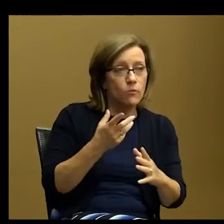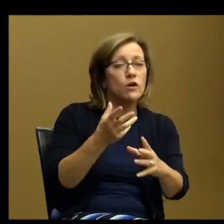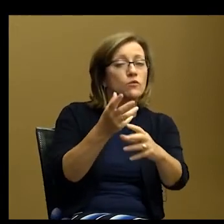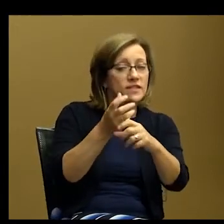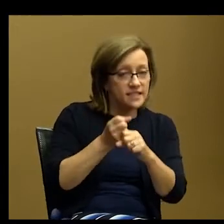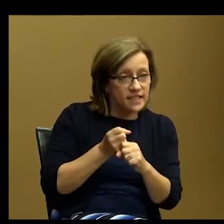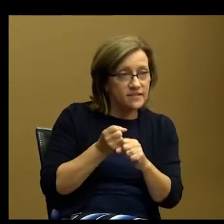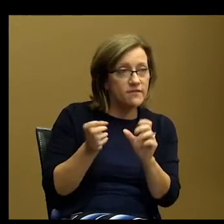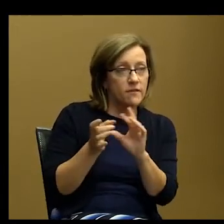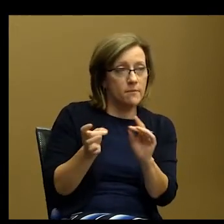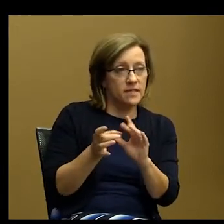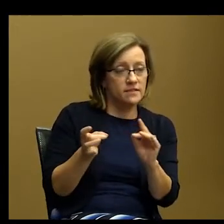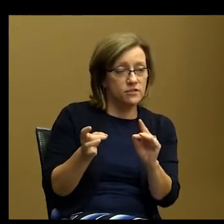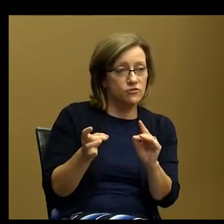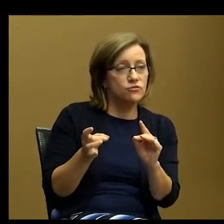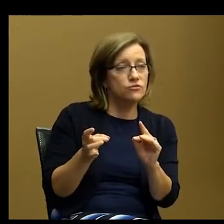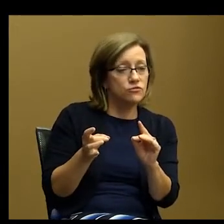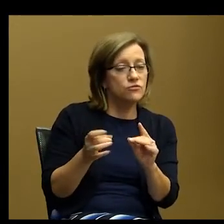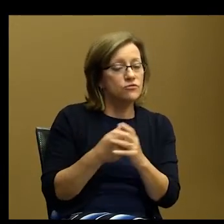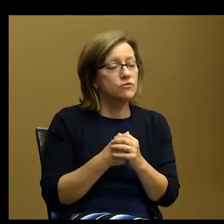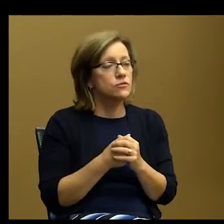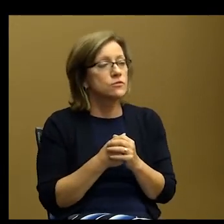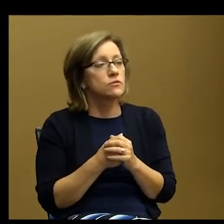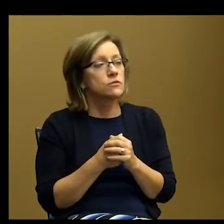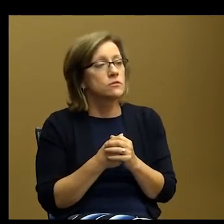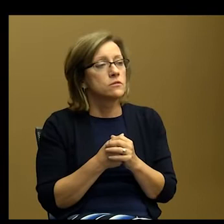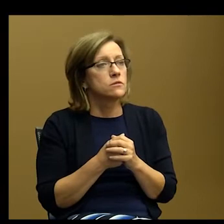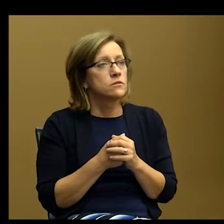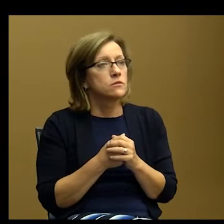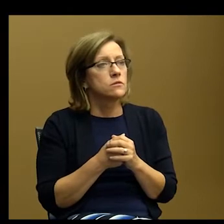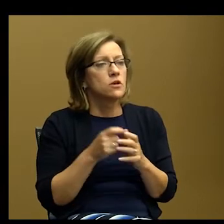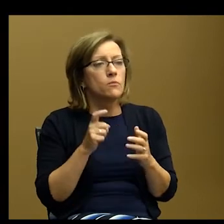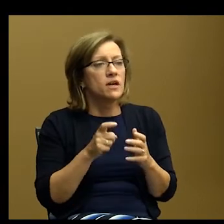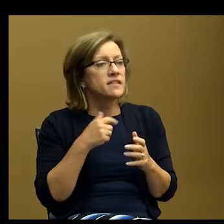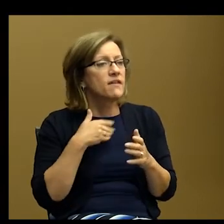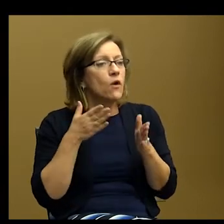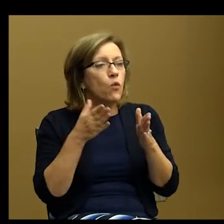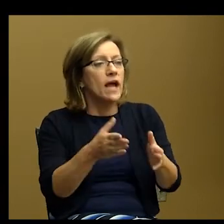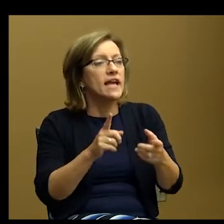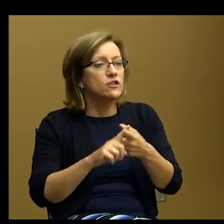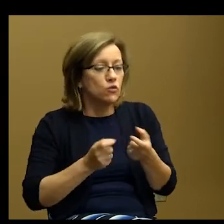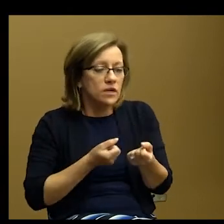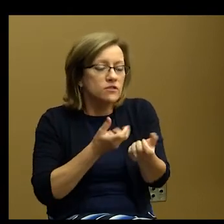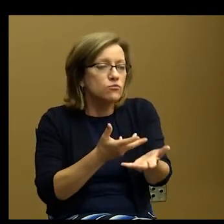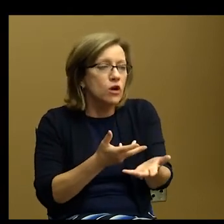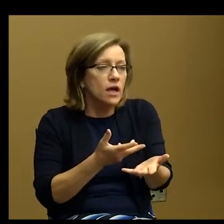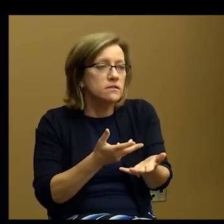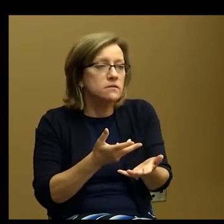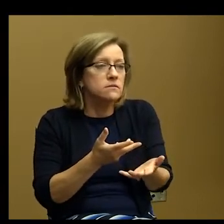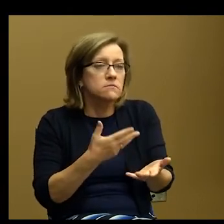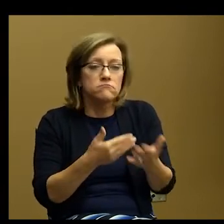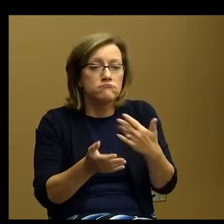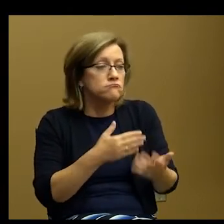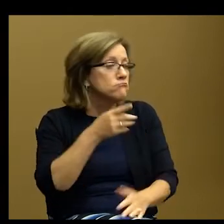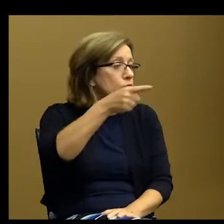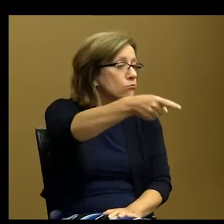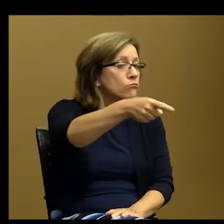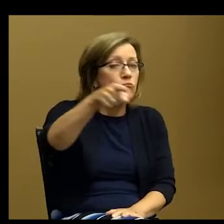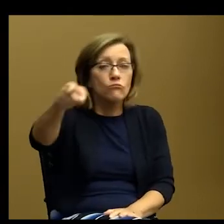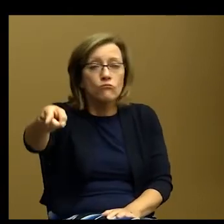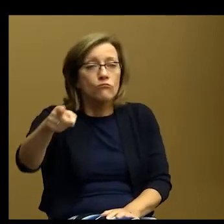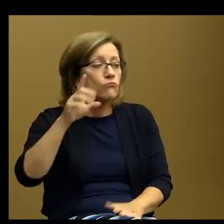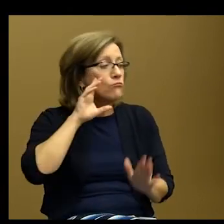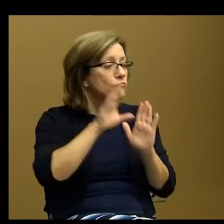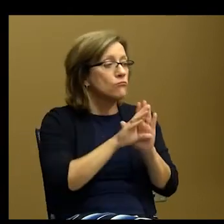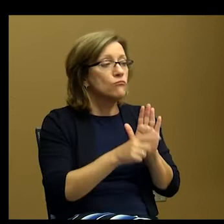the message. You have to have a means of expression, be that pointing, be that pictures,